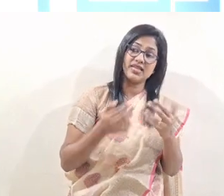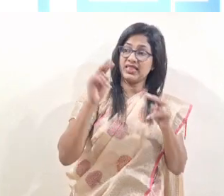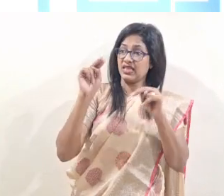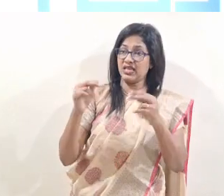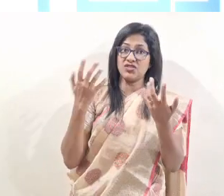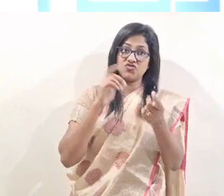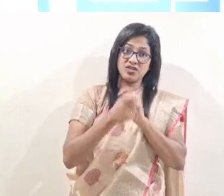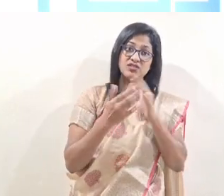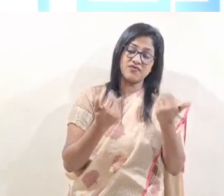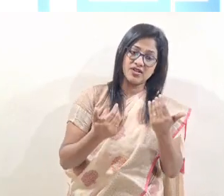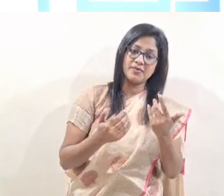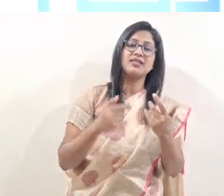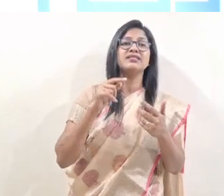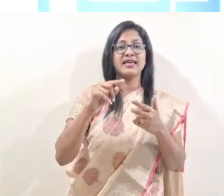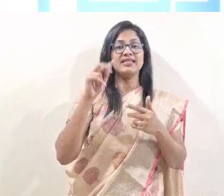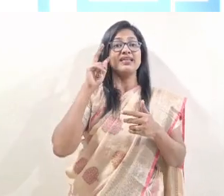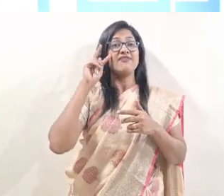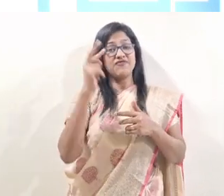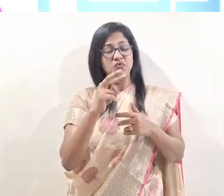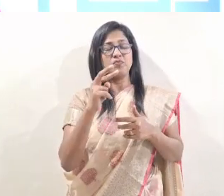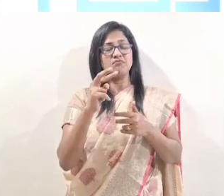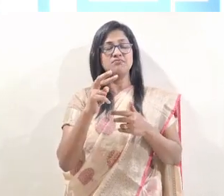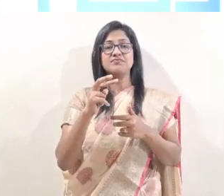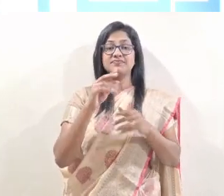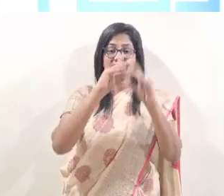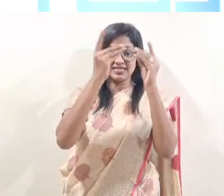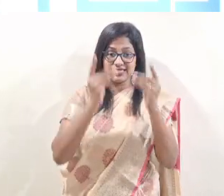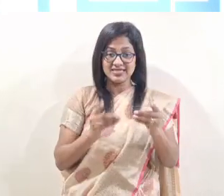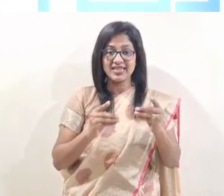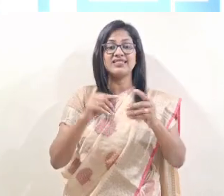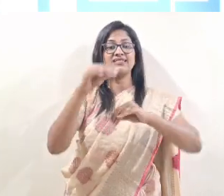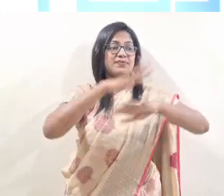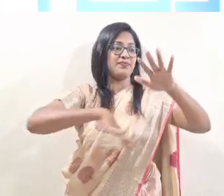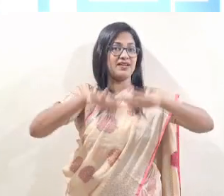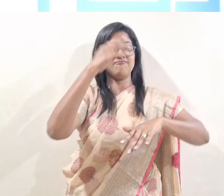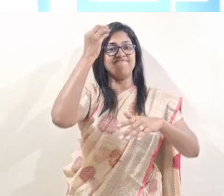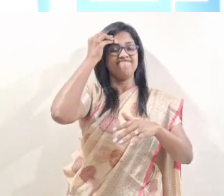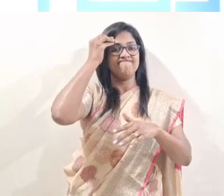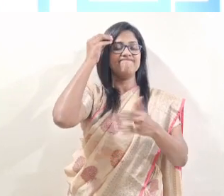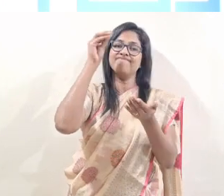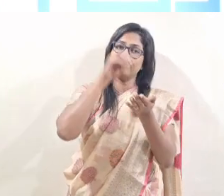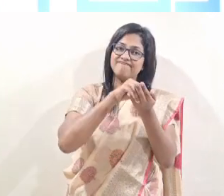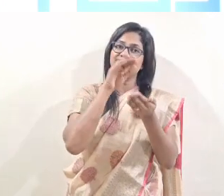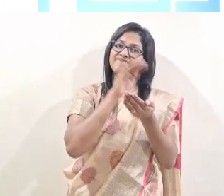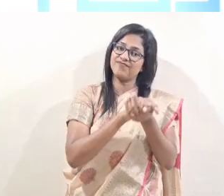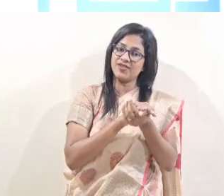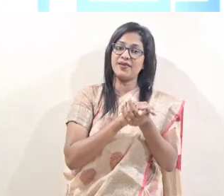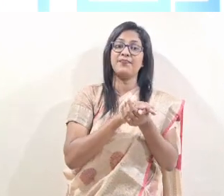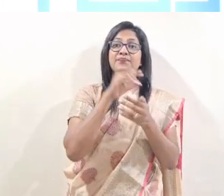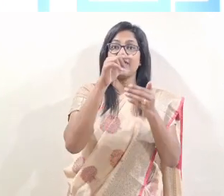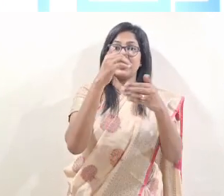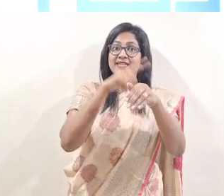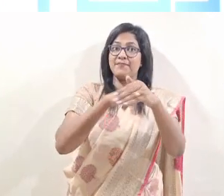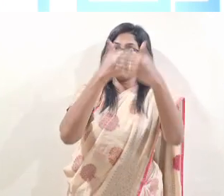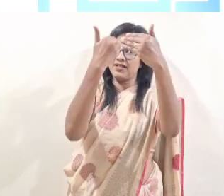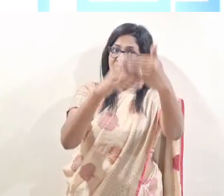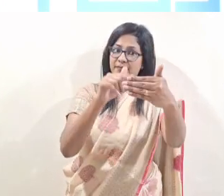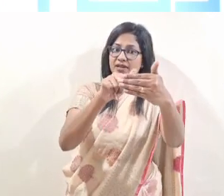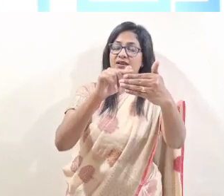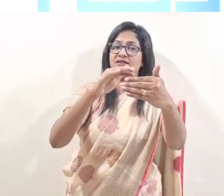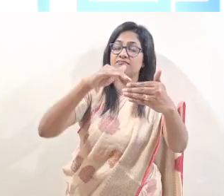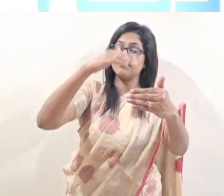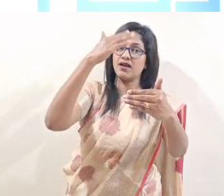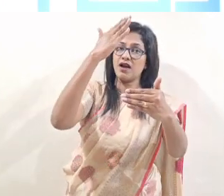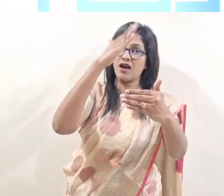the need comes. So that's an aspect that designers and planners should keep in mind, where the threshold is, and let's